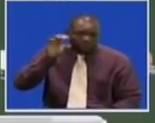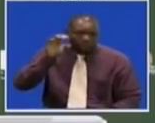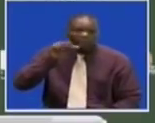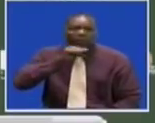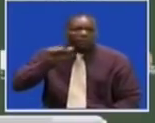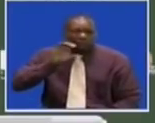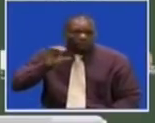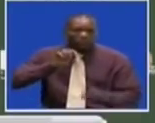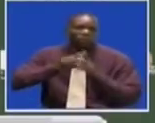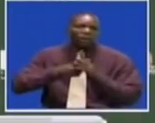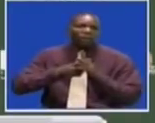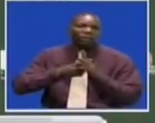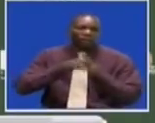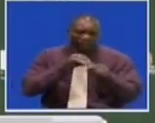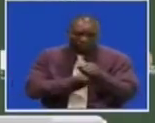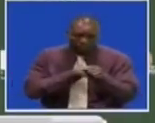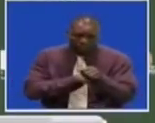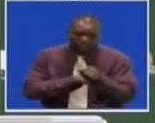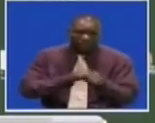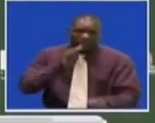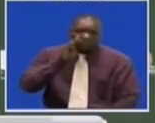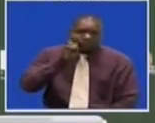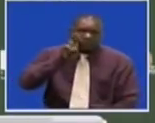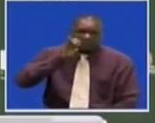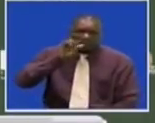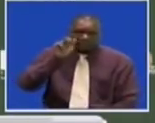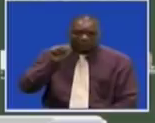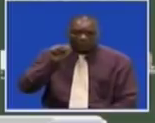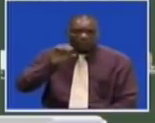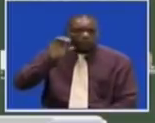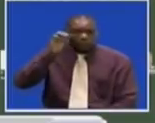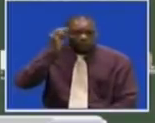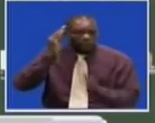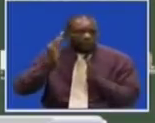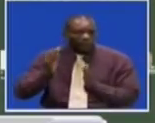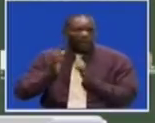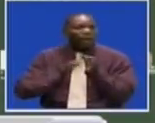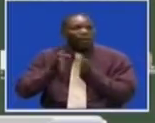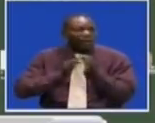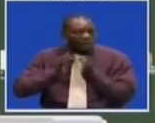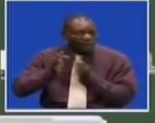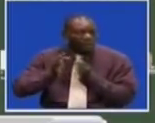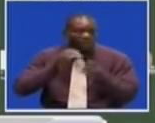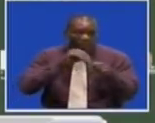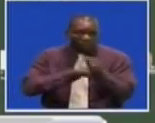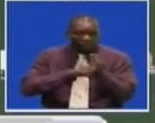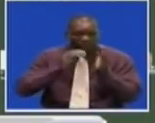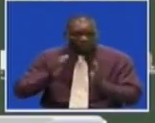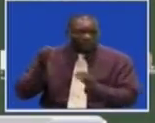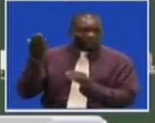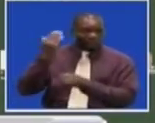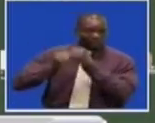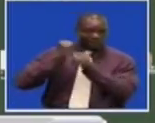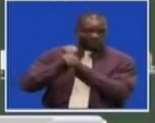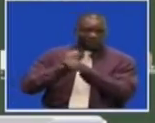in Northern Province. Provincial Minister Brian Mundubile has revealed that investors who attended last